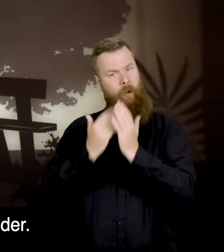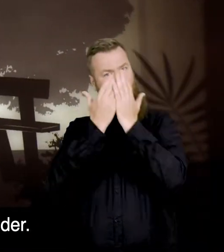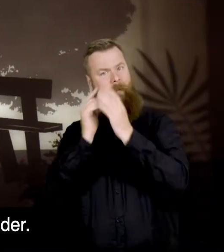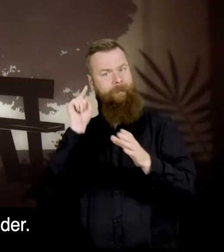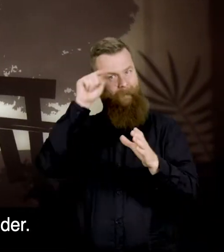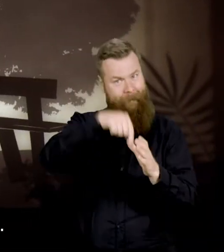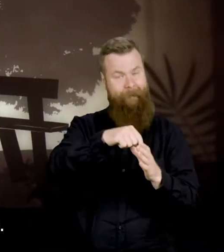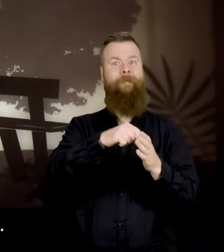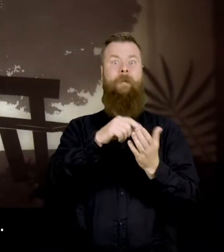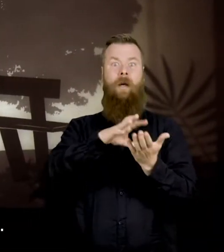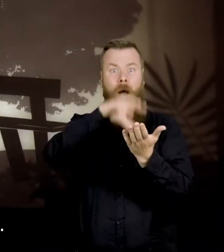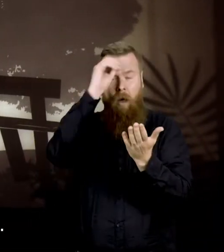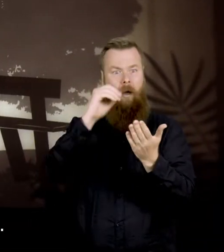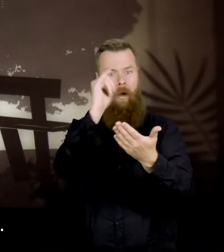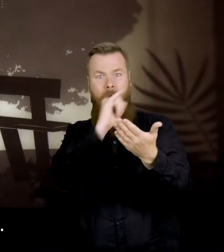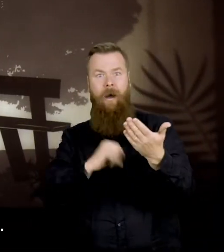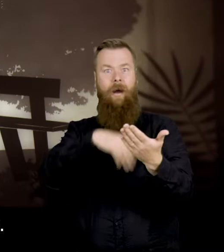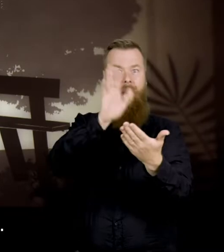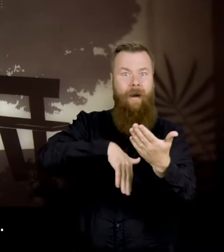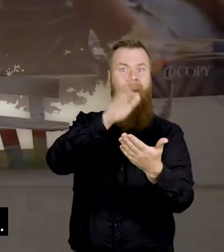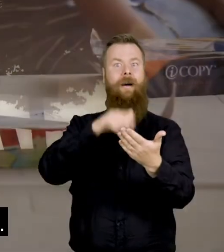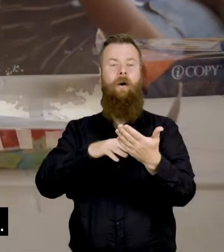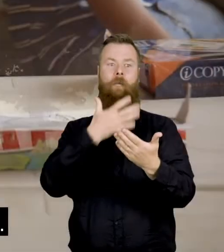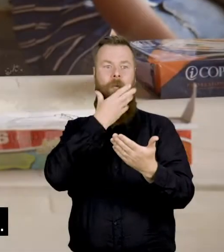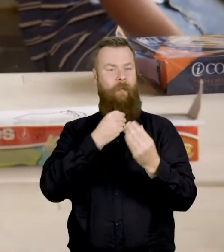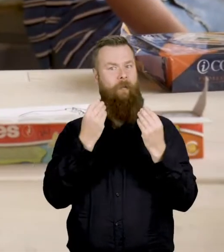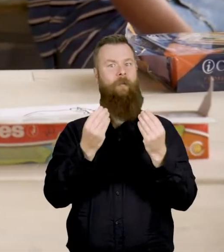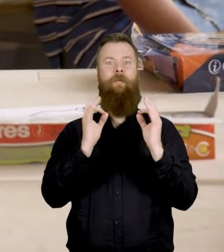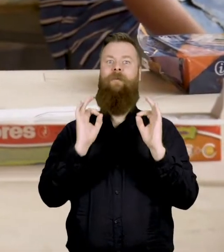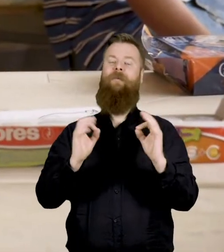was older. I learned how to draw and paint beautiful things.